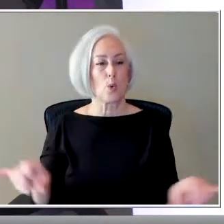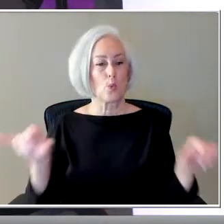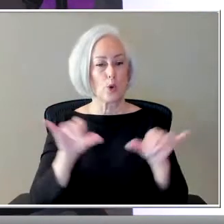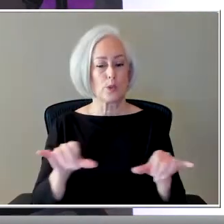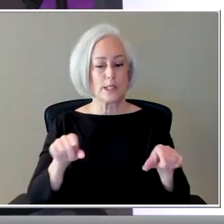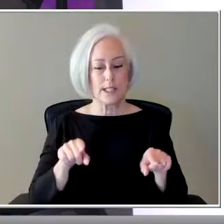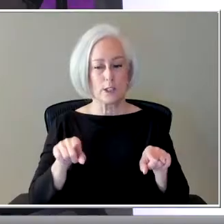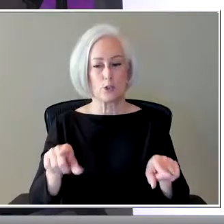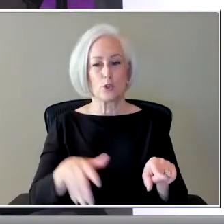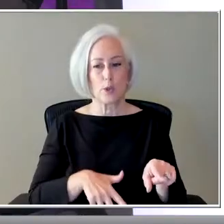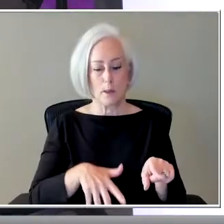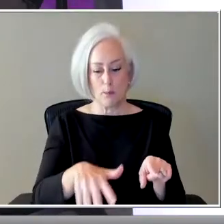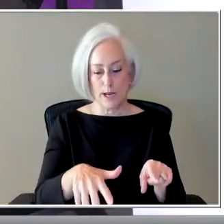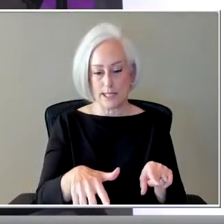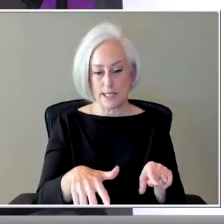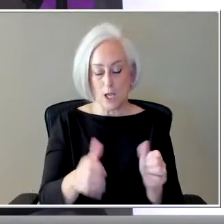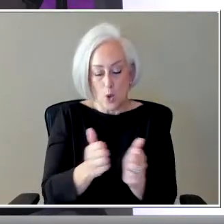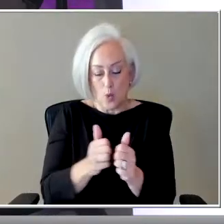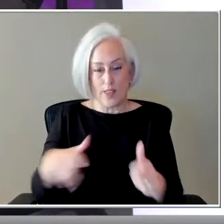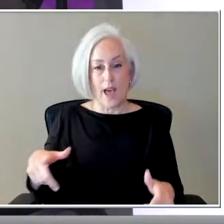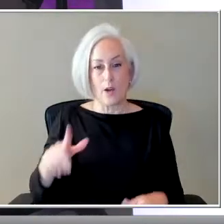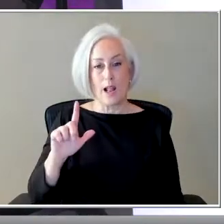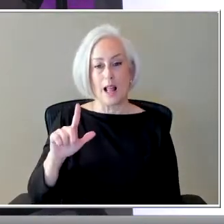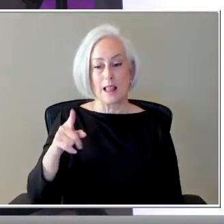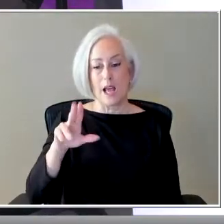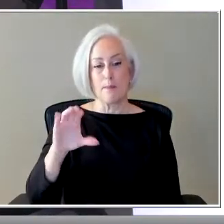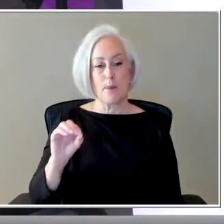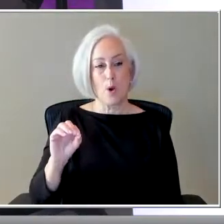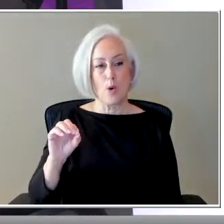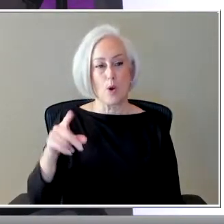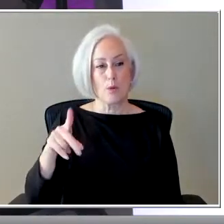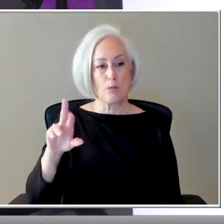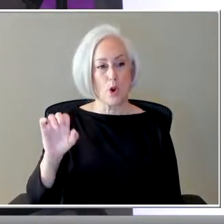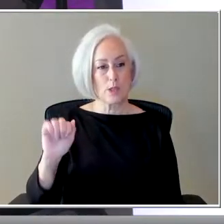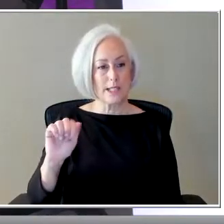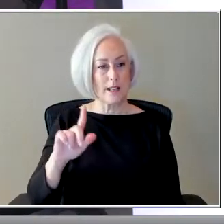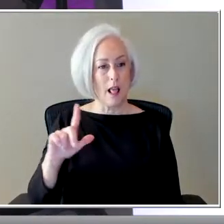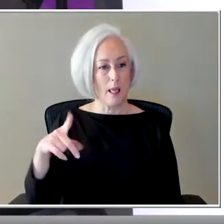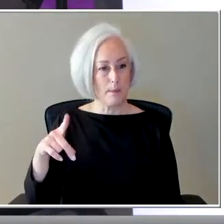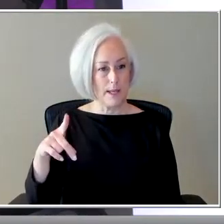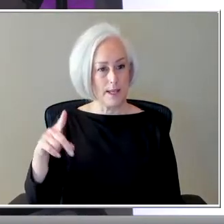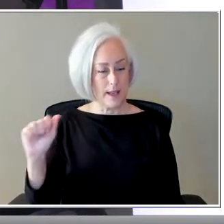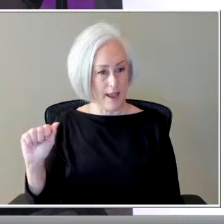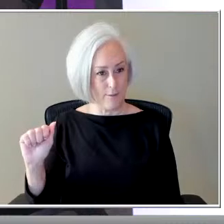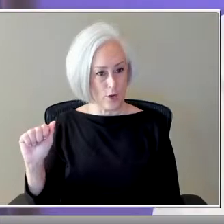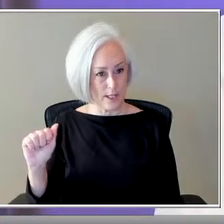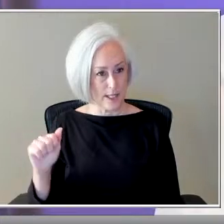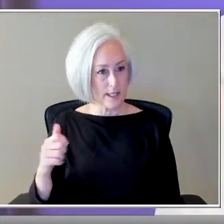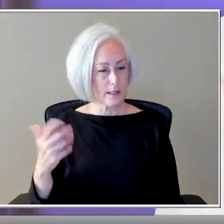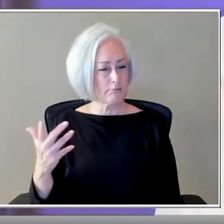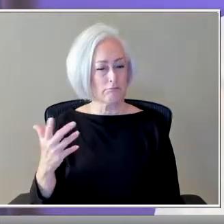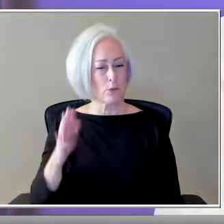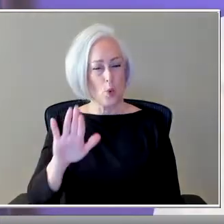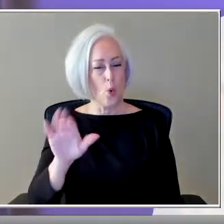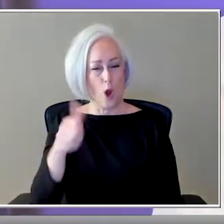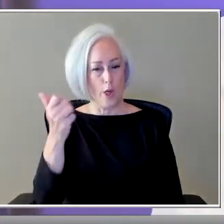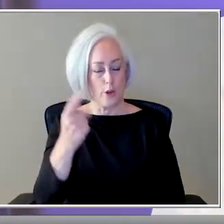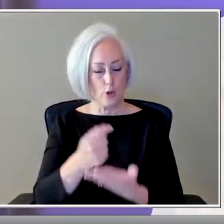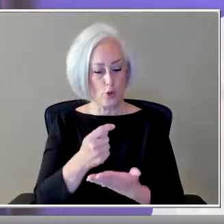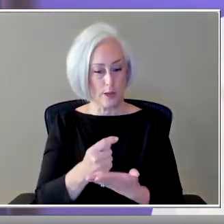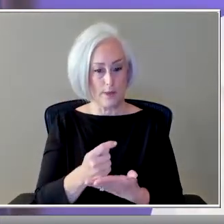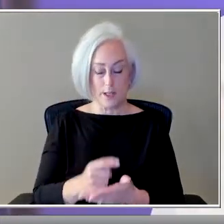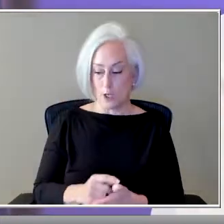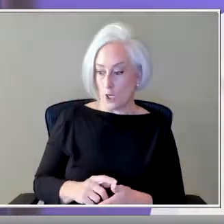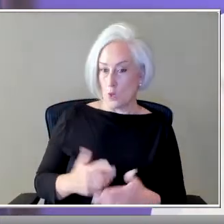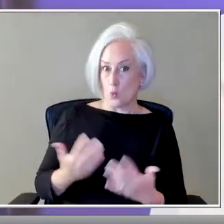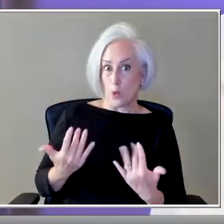without lipoprotein apheresis, what would be the other treatment plan? We wait and watch and try to keep their